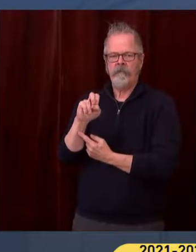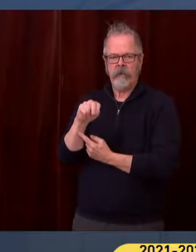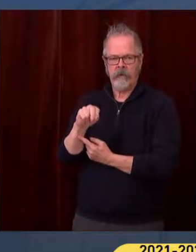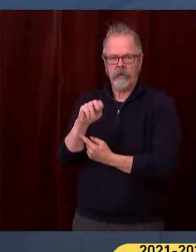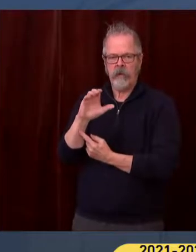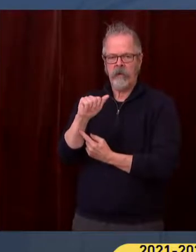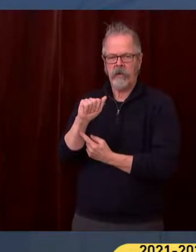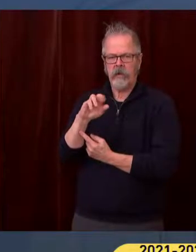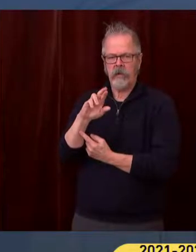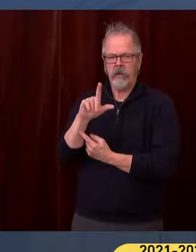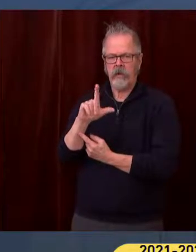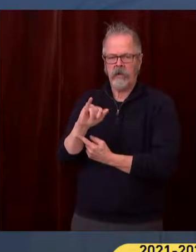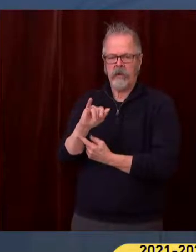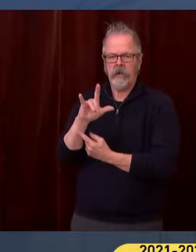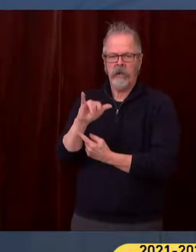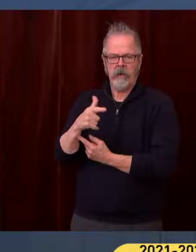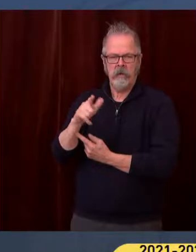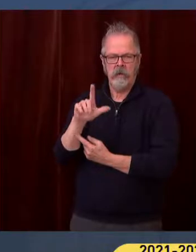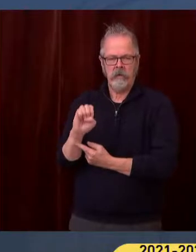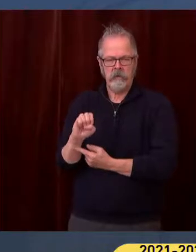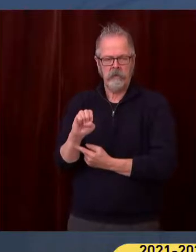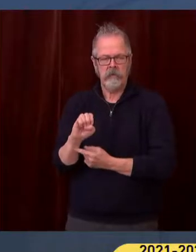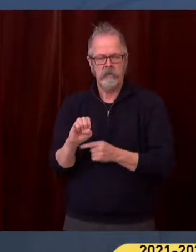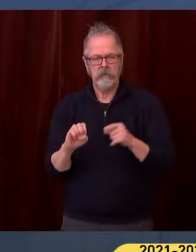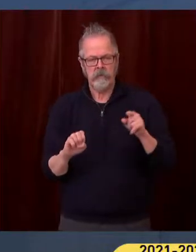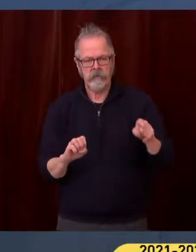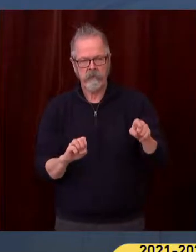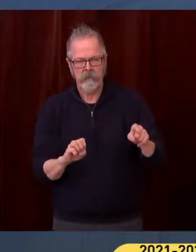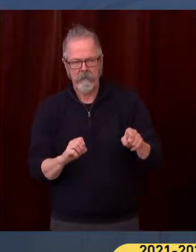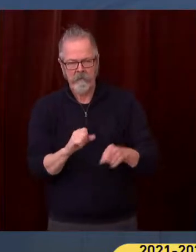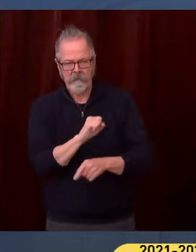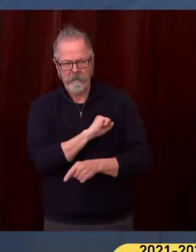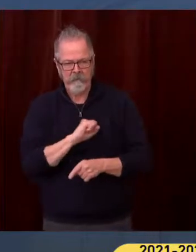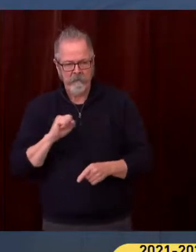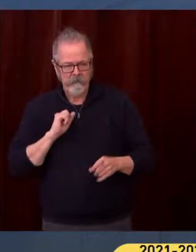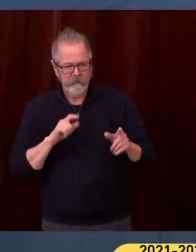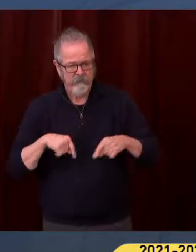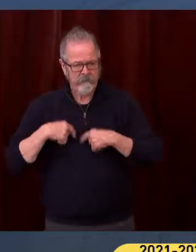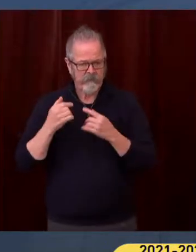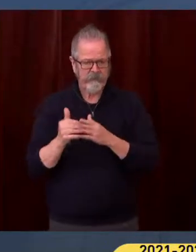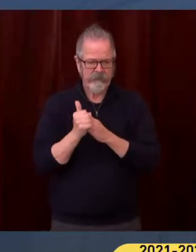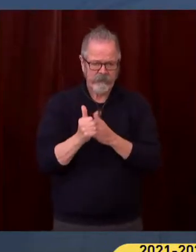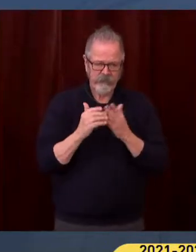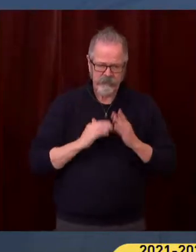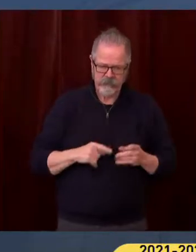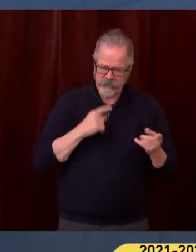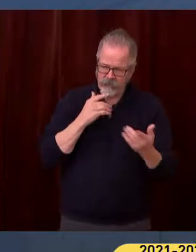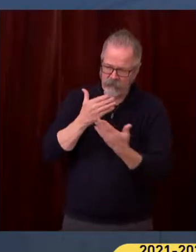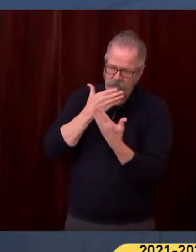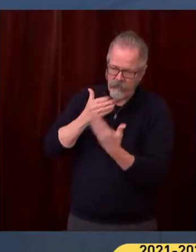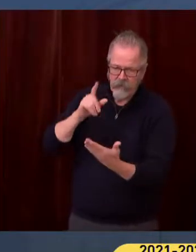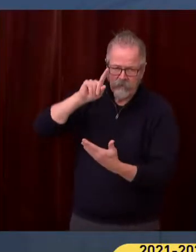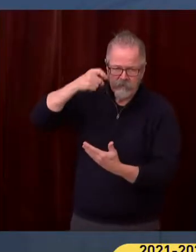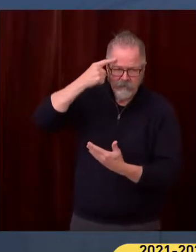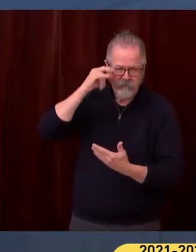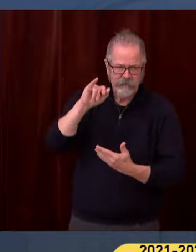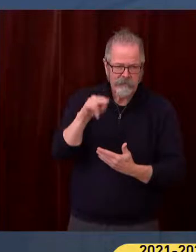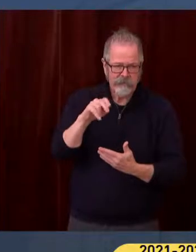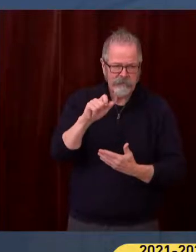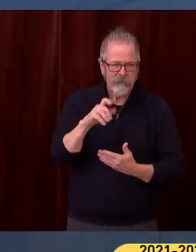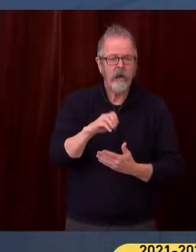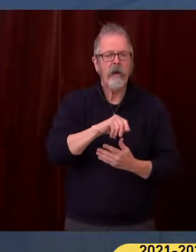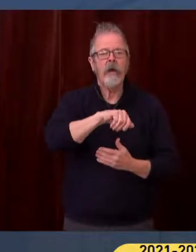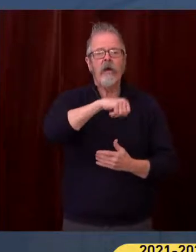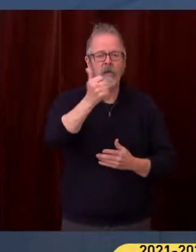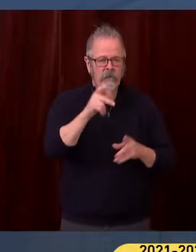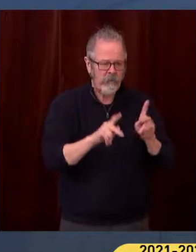my gracious colleague, Senator Saldana, who will join us. You know, you're absolutely right. In 2019, the legislature took a bold step forward in